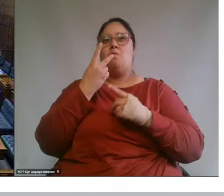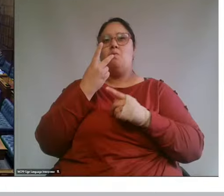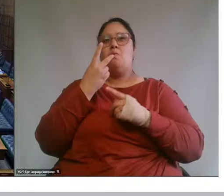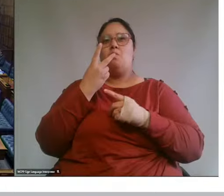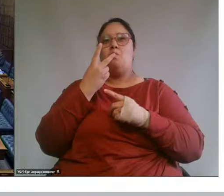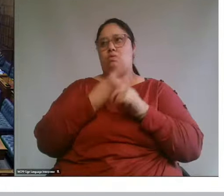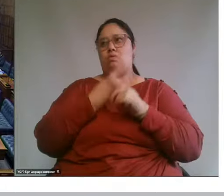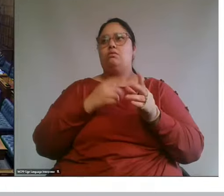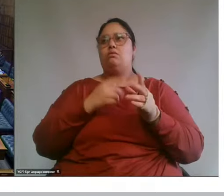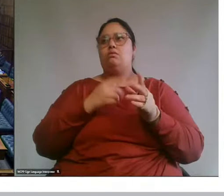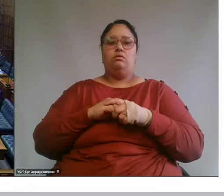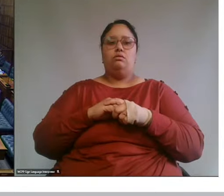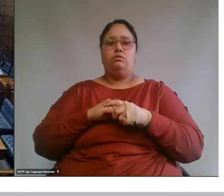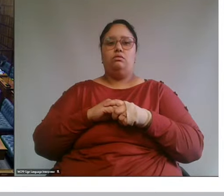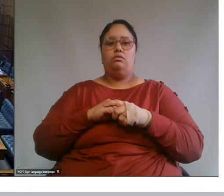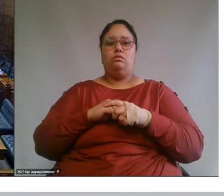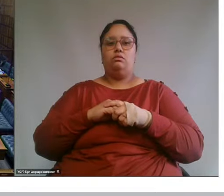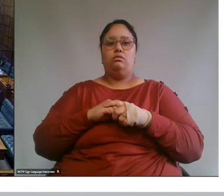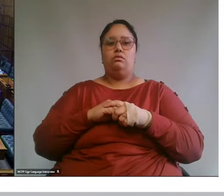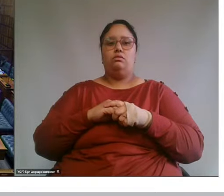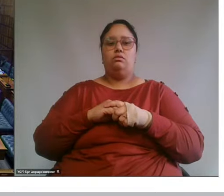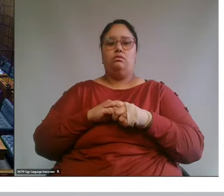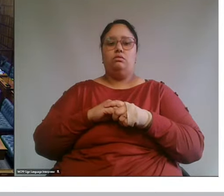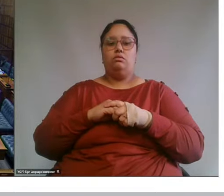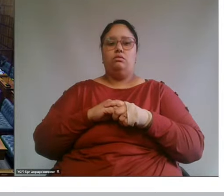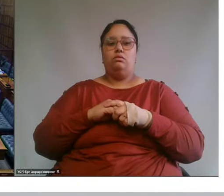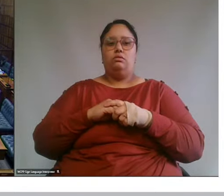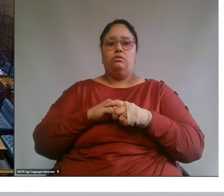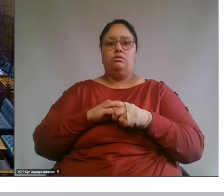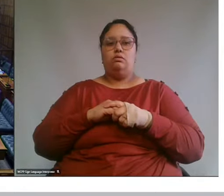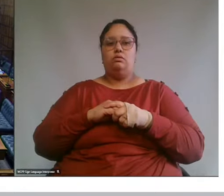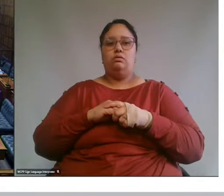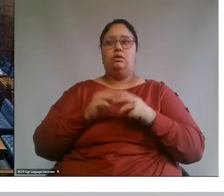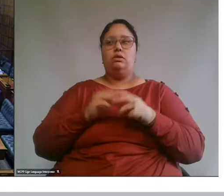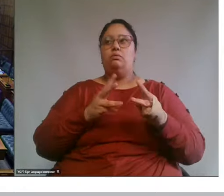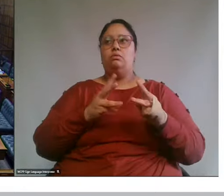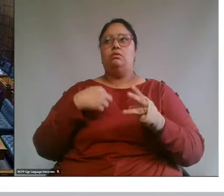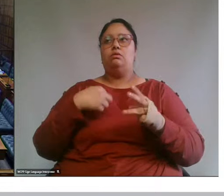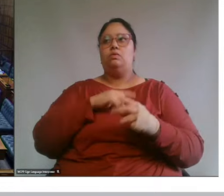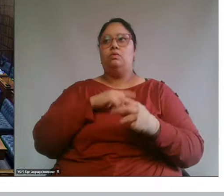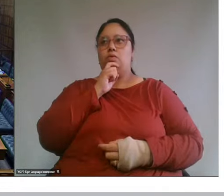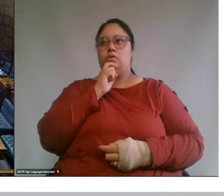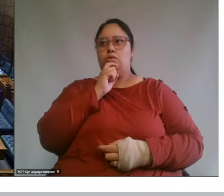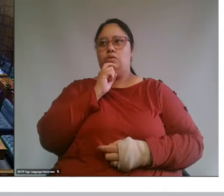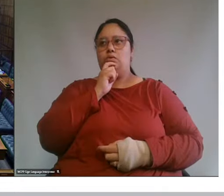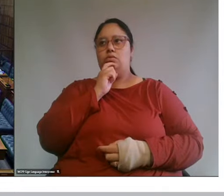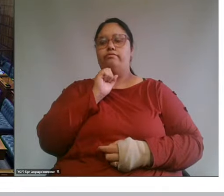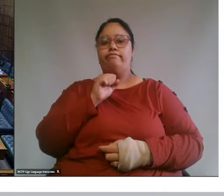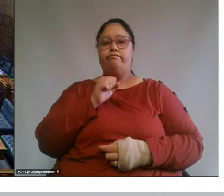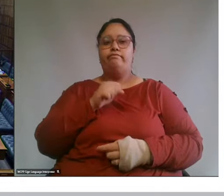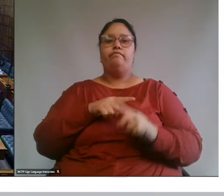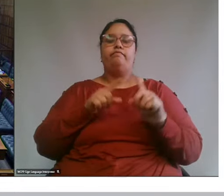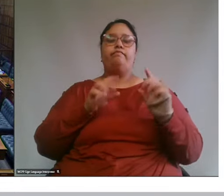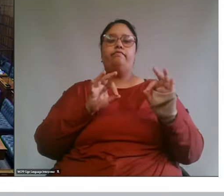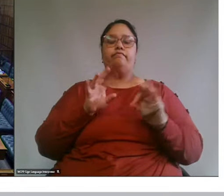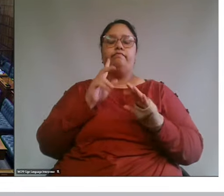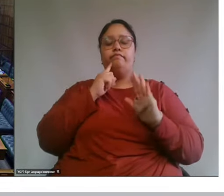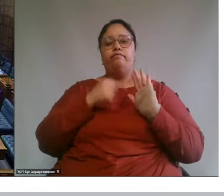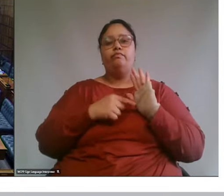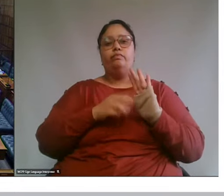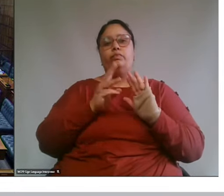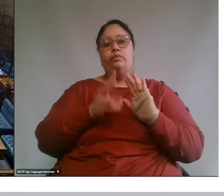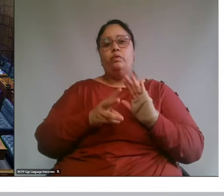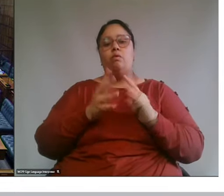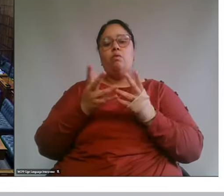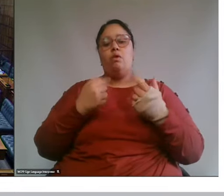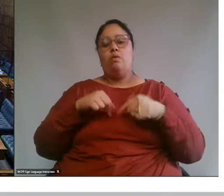success so the the methodology that we use to measure our success is primarily to indicate where we have